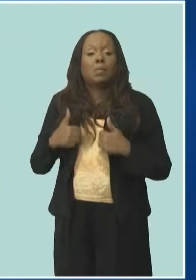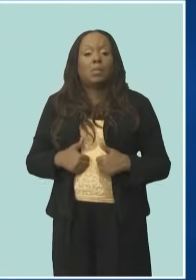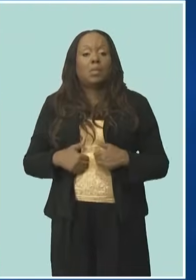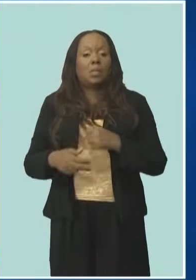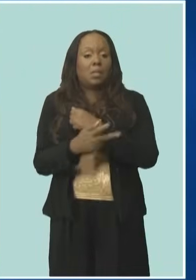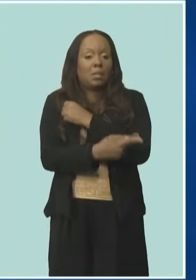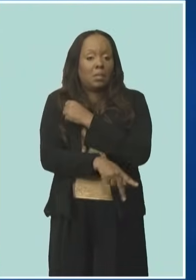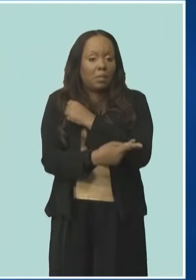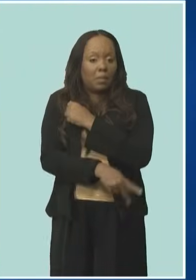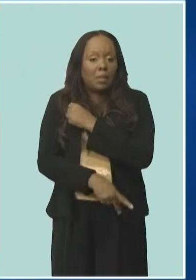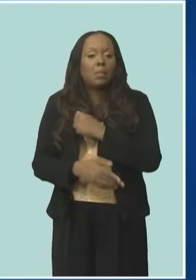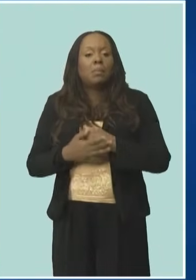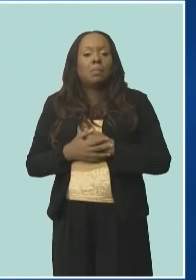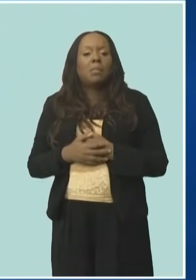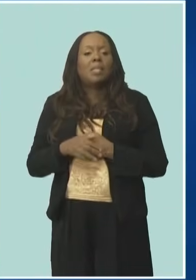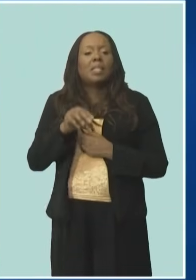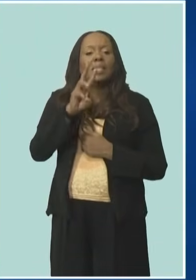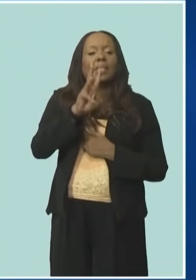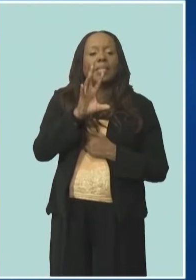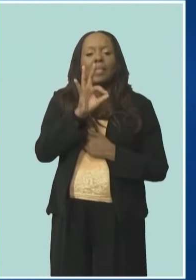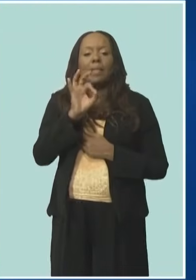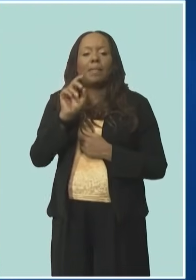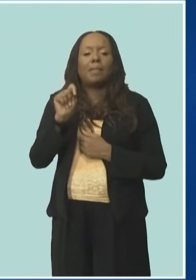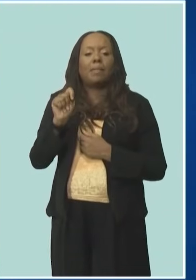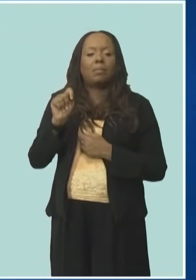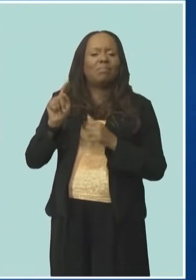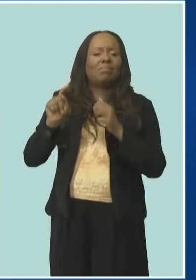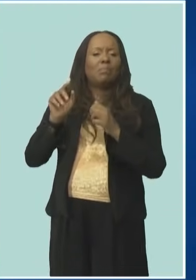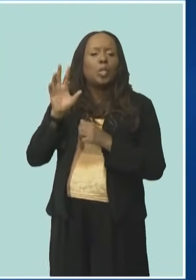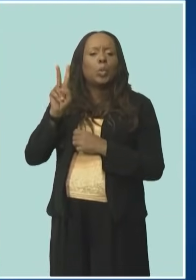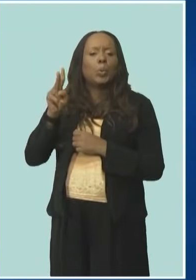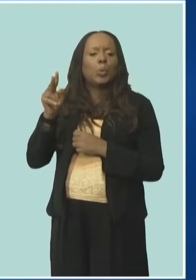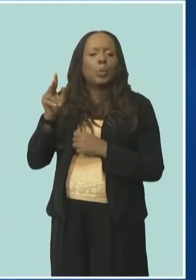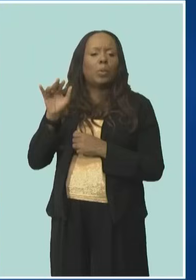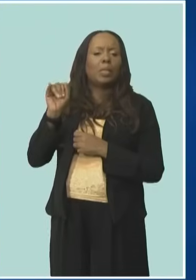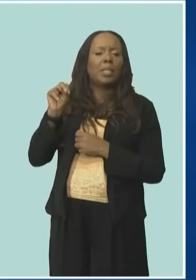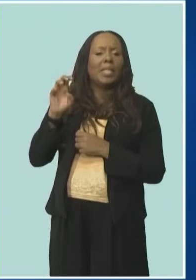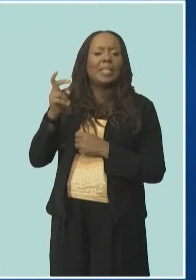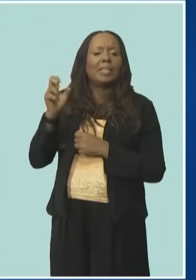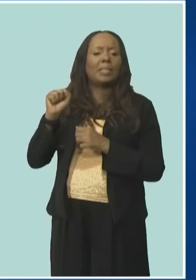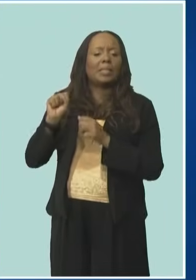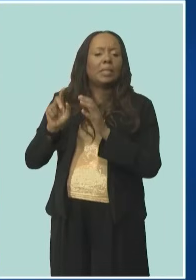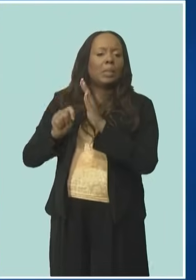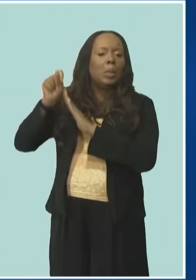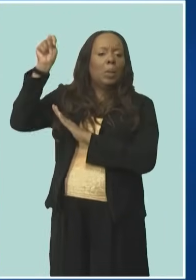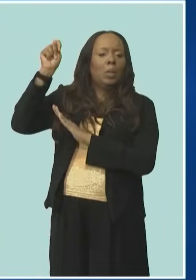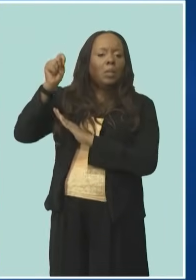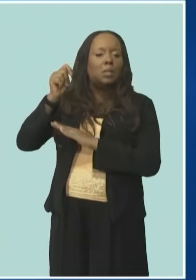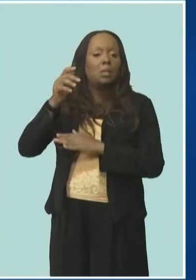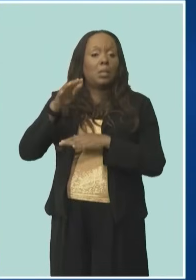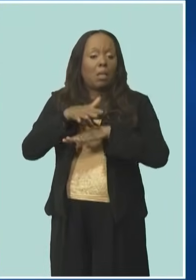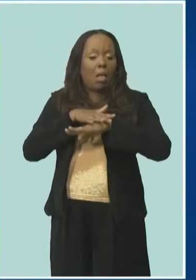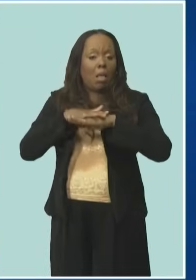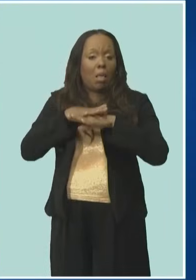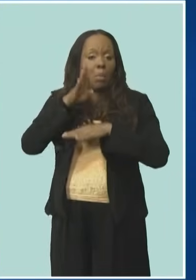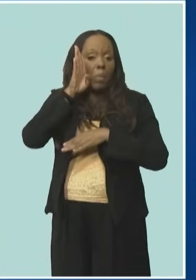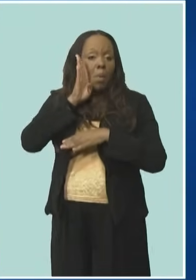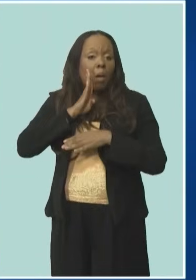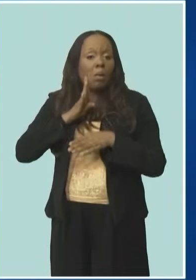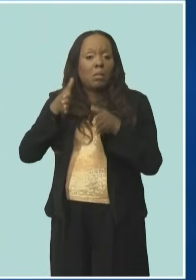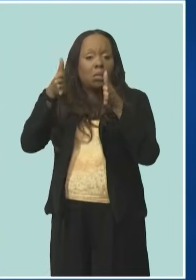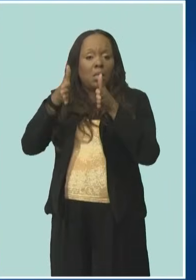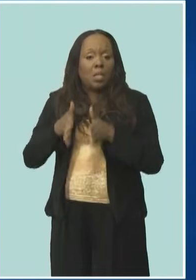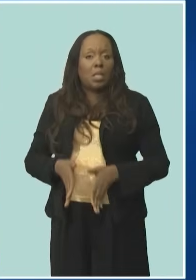Wiltshire Avenue, Bayfield, St. Philip, is 6 feet 2 inches in height, brown complexion, and is slim build with a